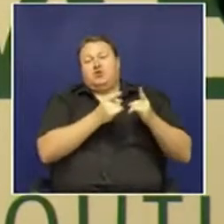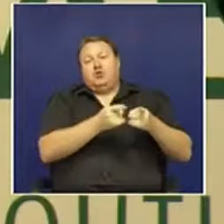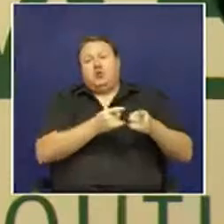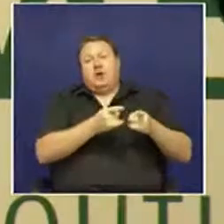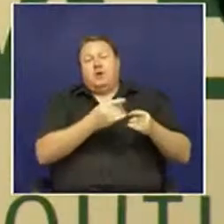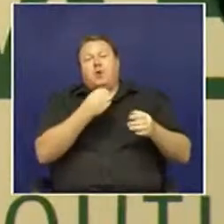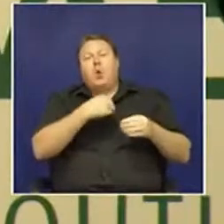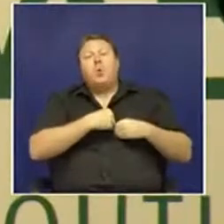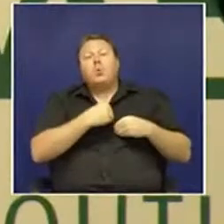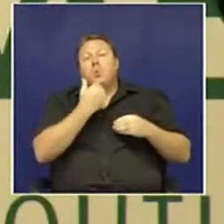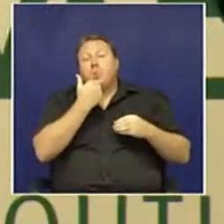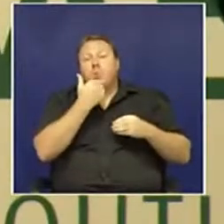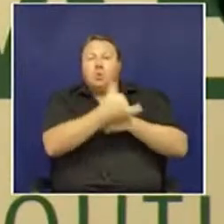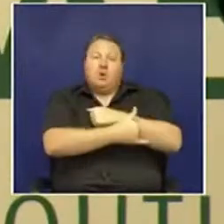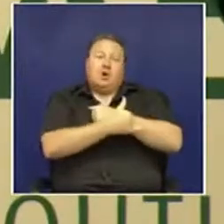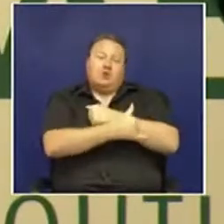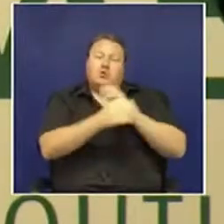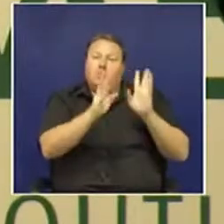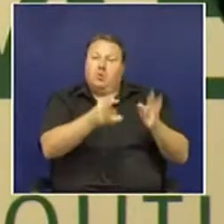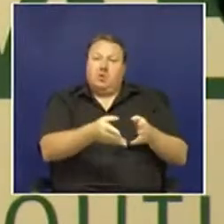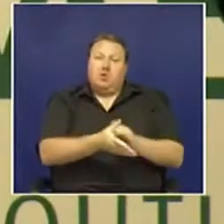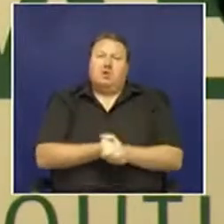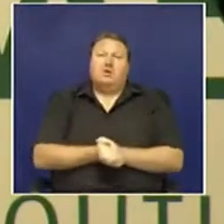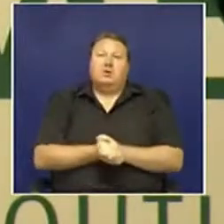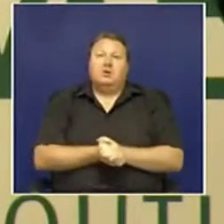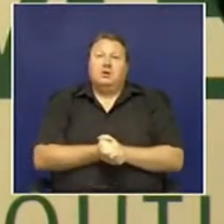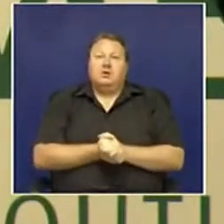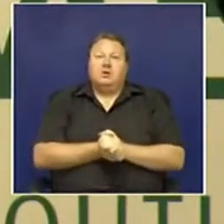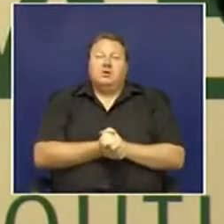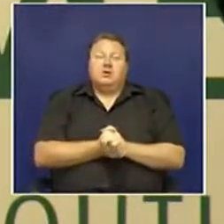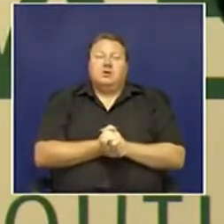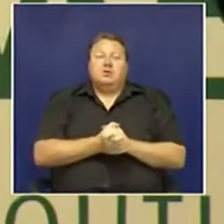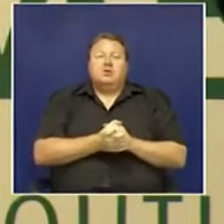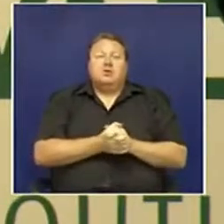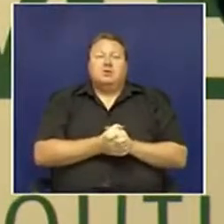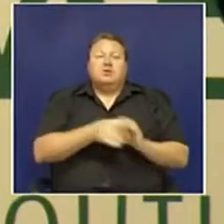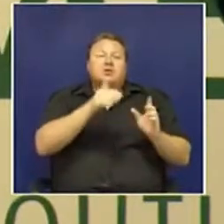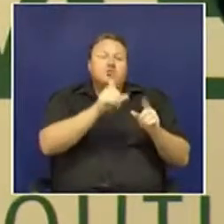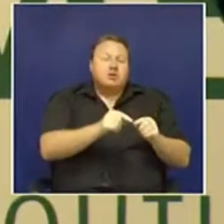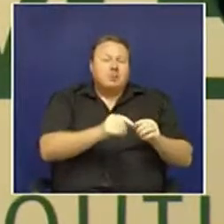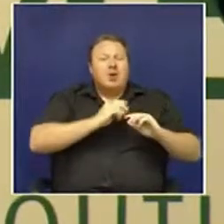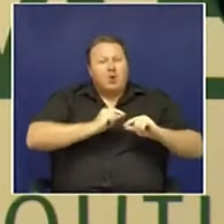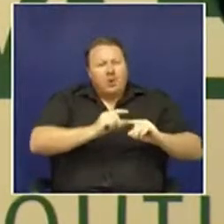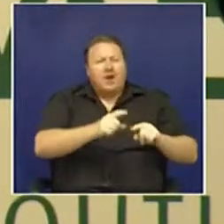is to move goods faster, cheaper, and more reliable.